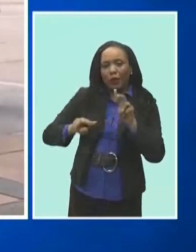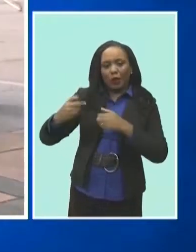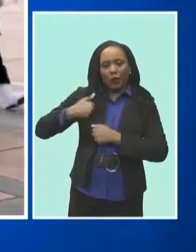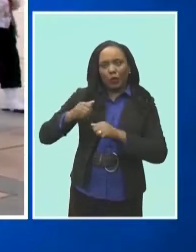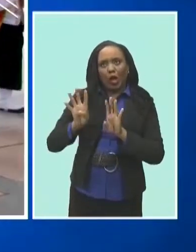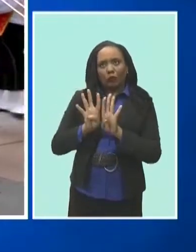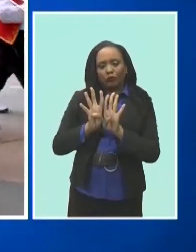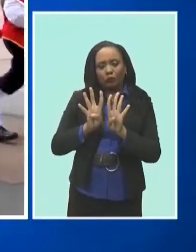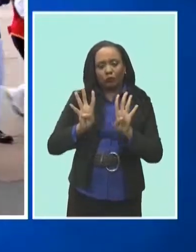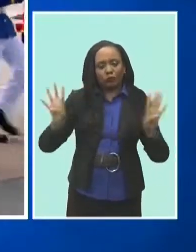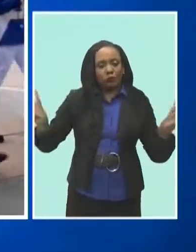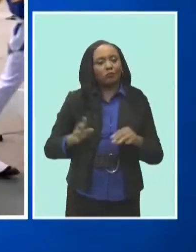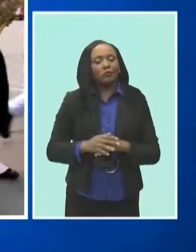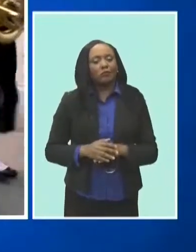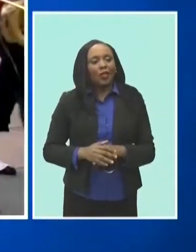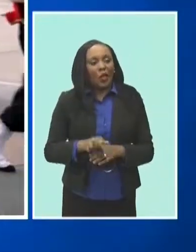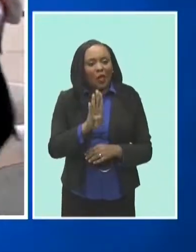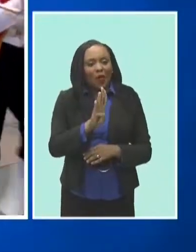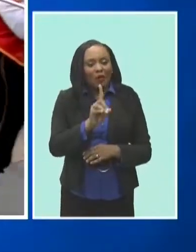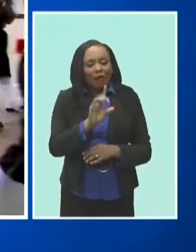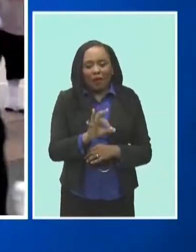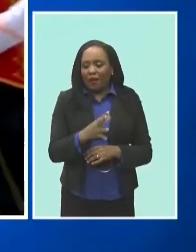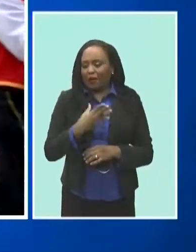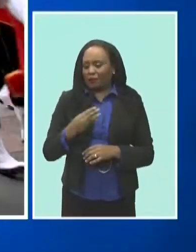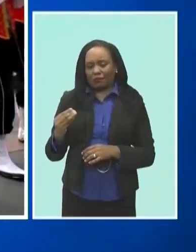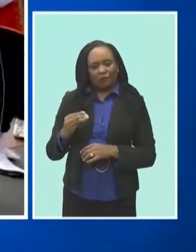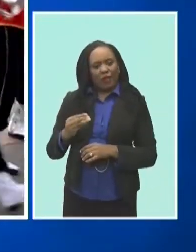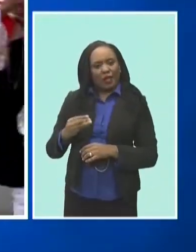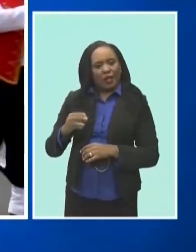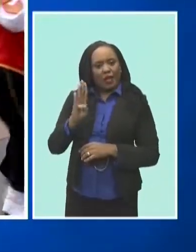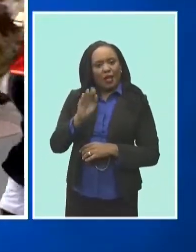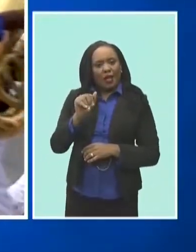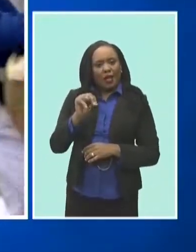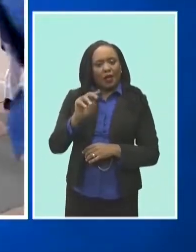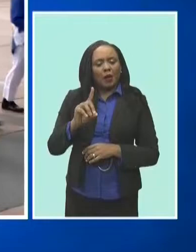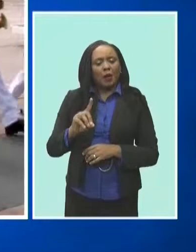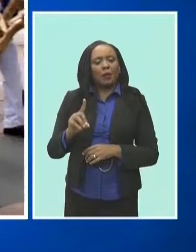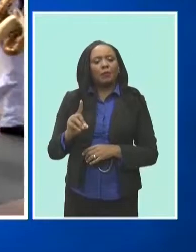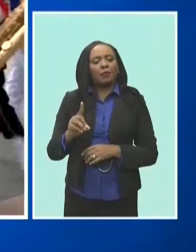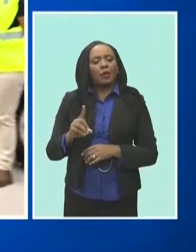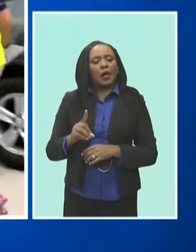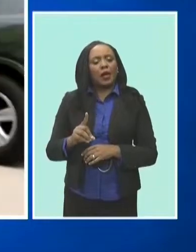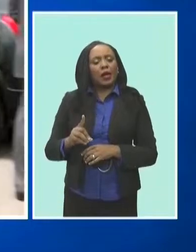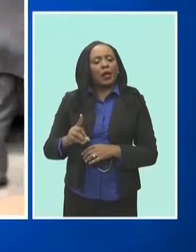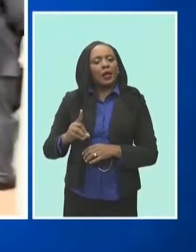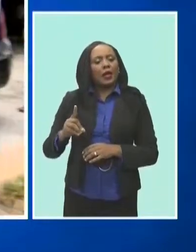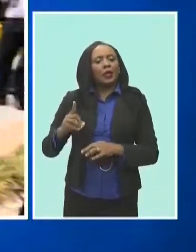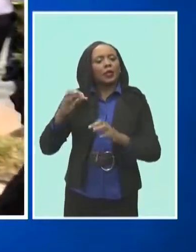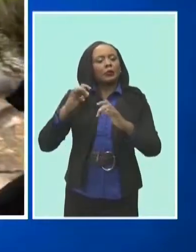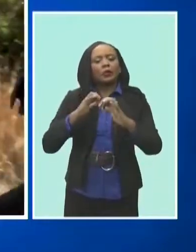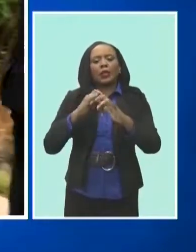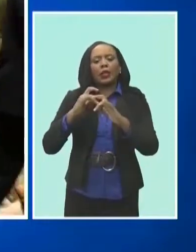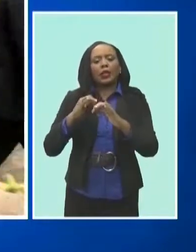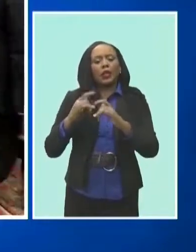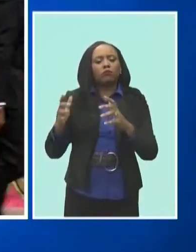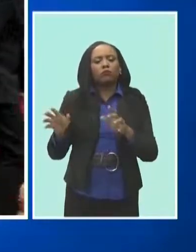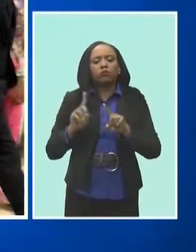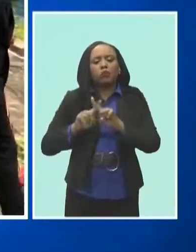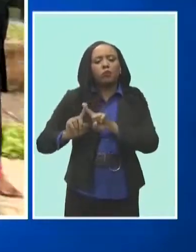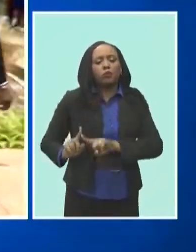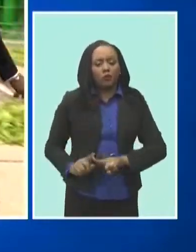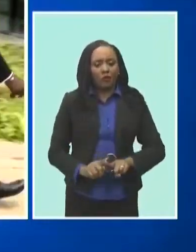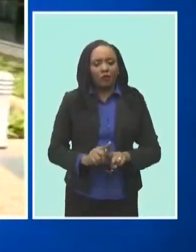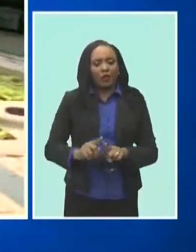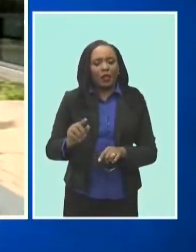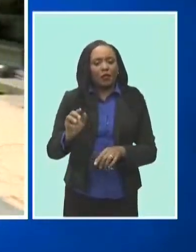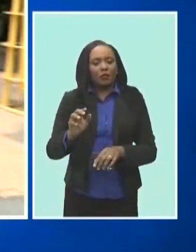Barbados Defence Force and Cadet Corps Mass Band then performed the Ghanaian national anthem before the dignitaries proceeded indoors